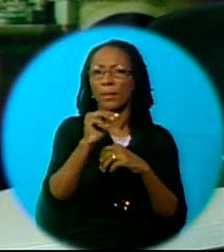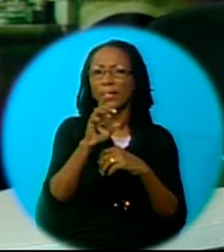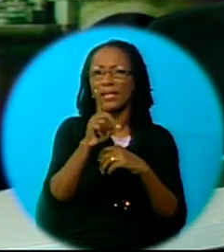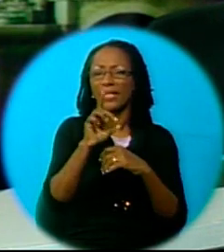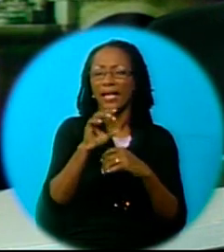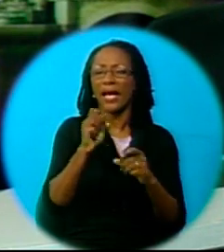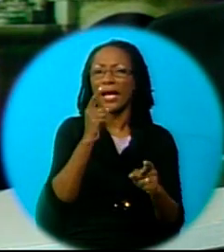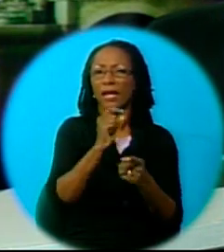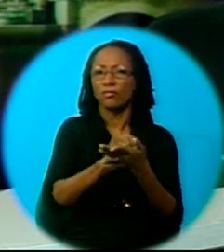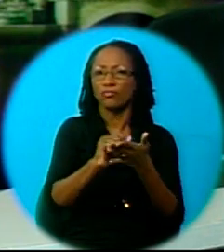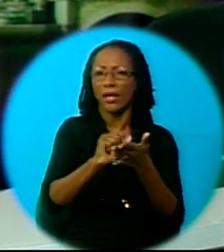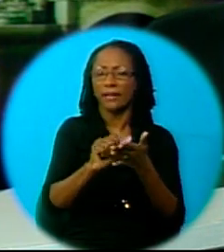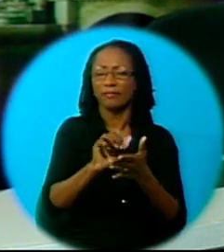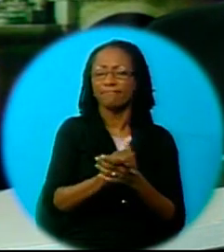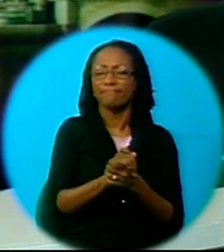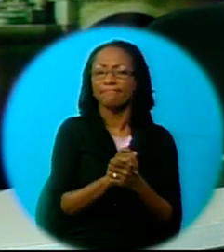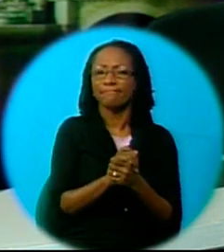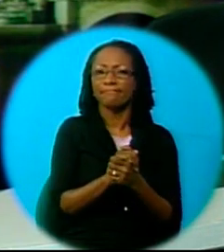writing.